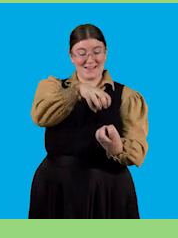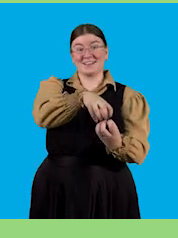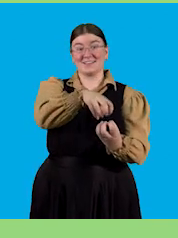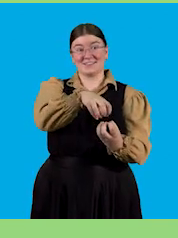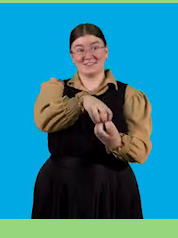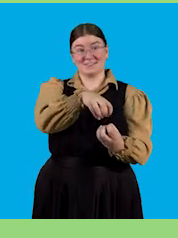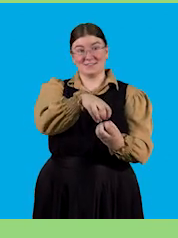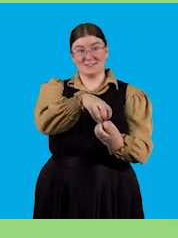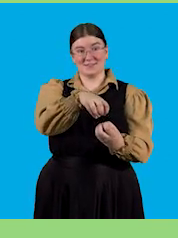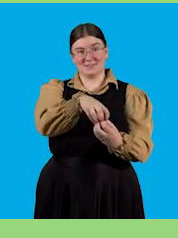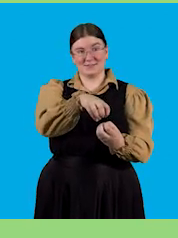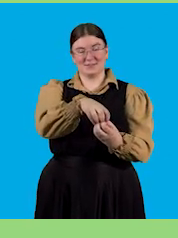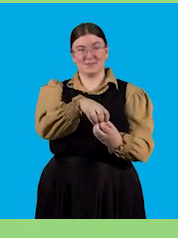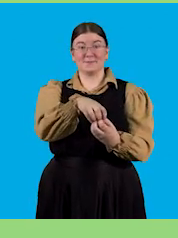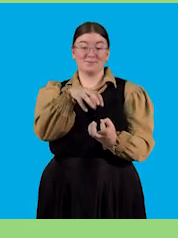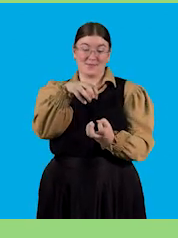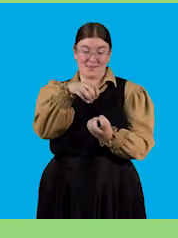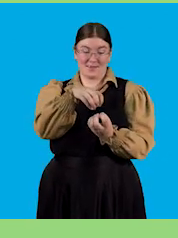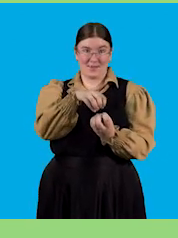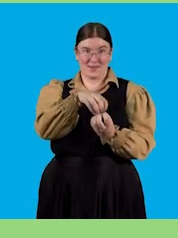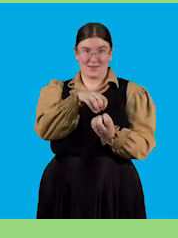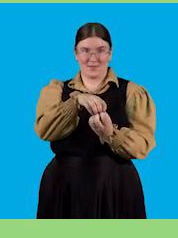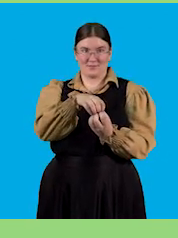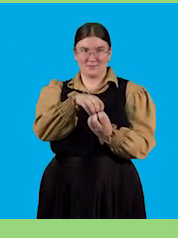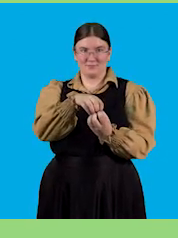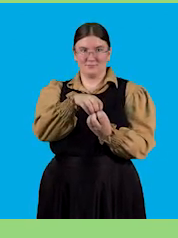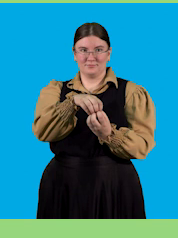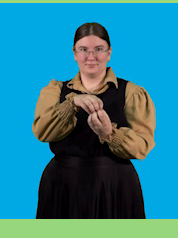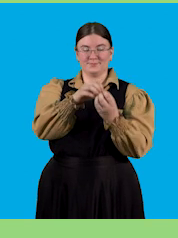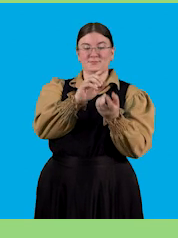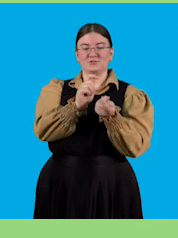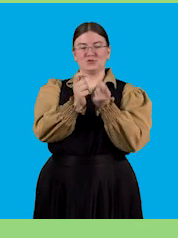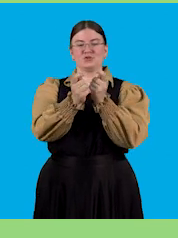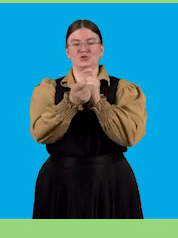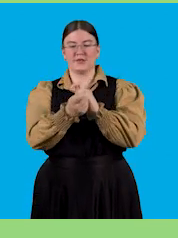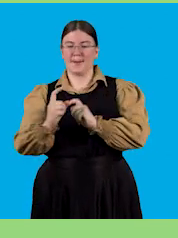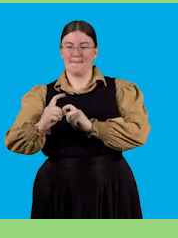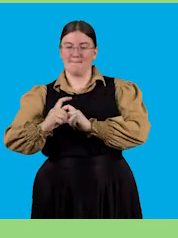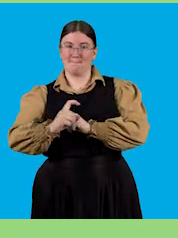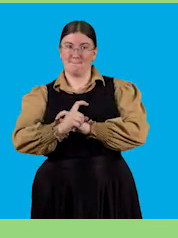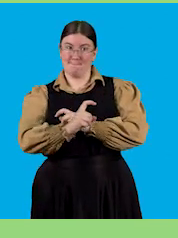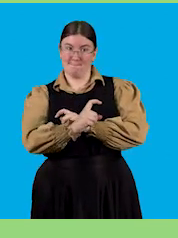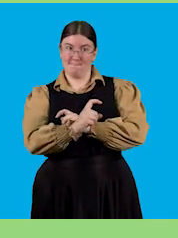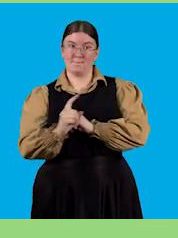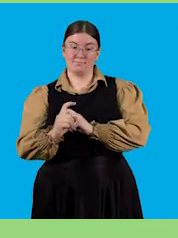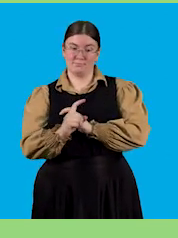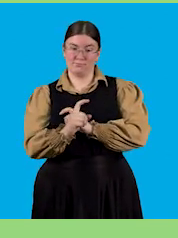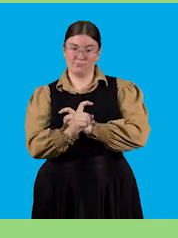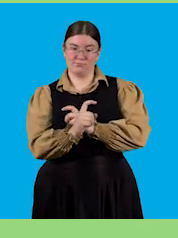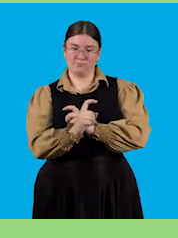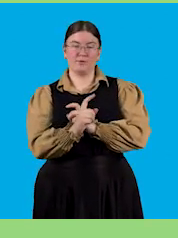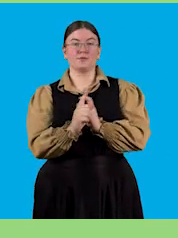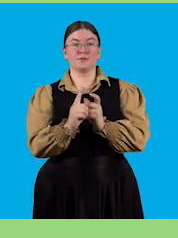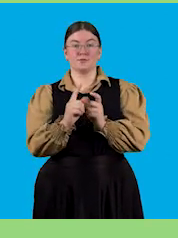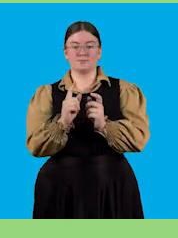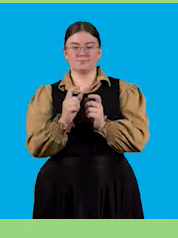the eggs move in different stages, or the egg move from one stage to become a caterpillar. The